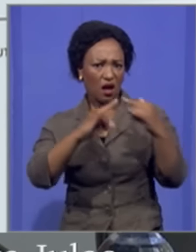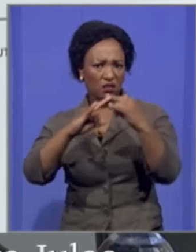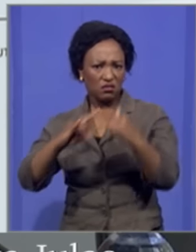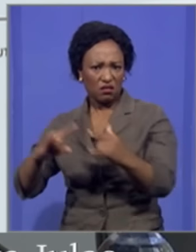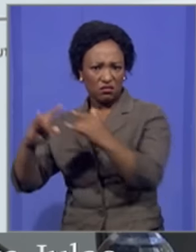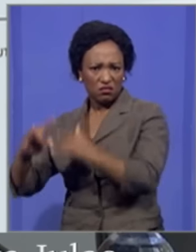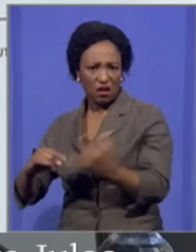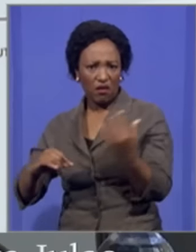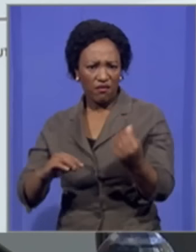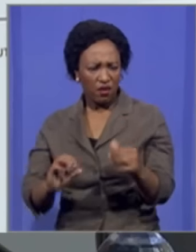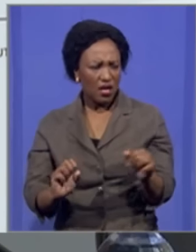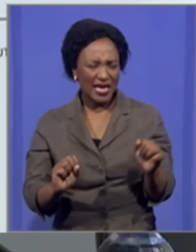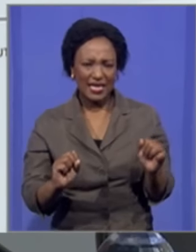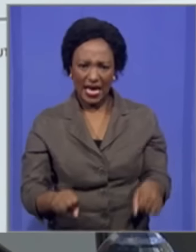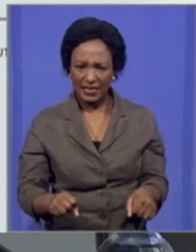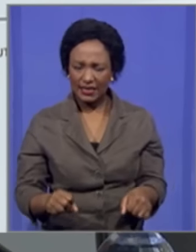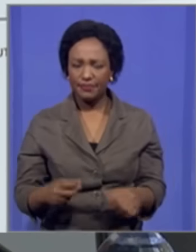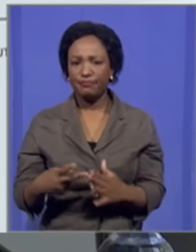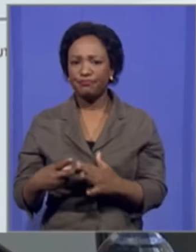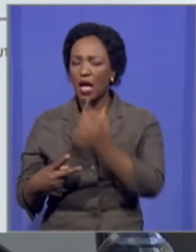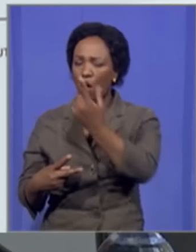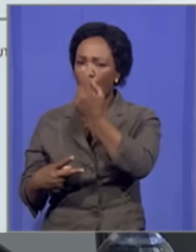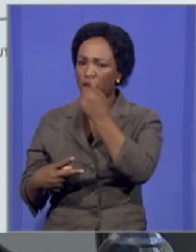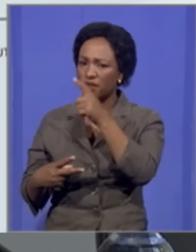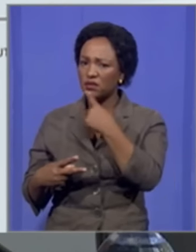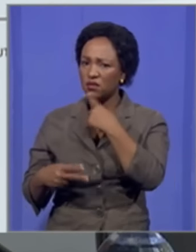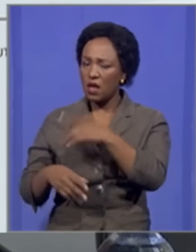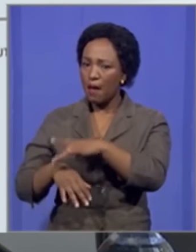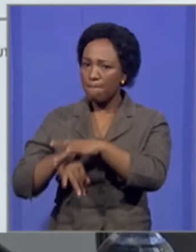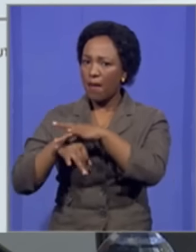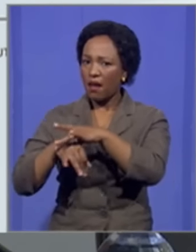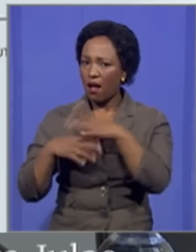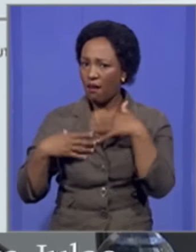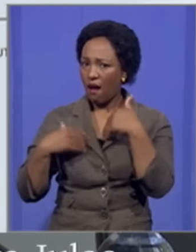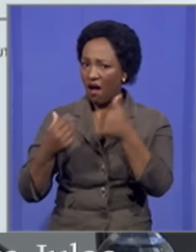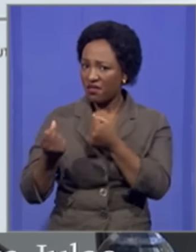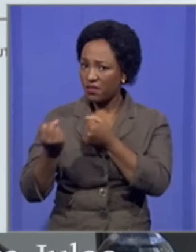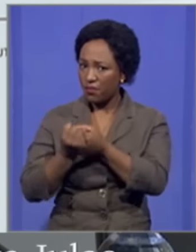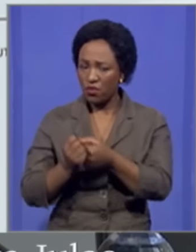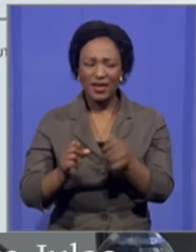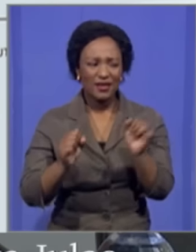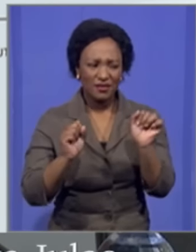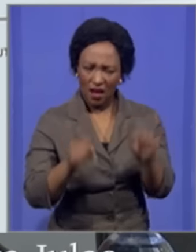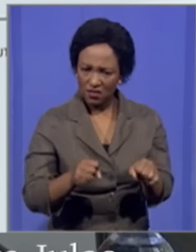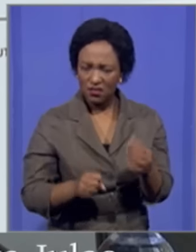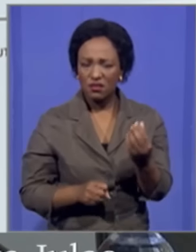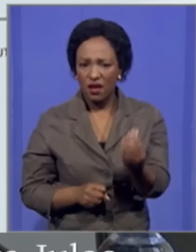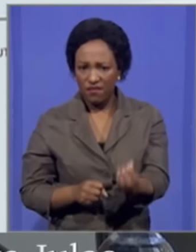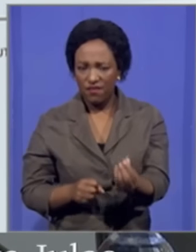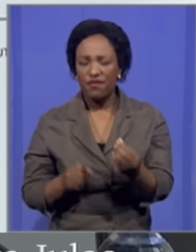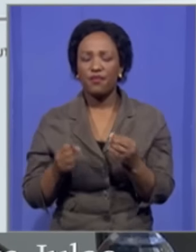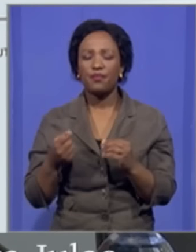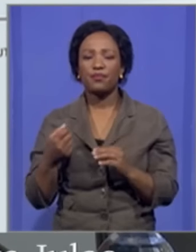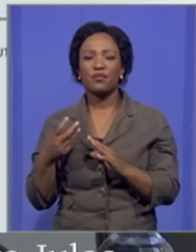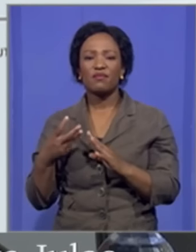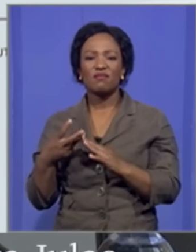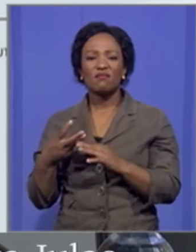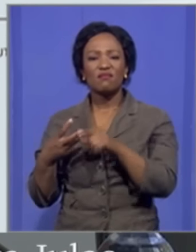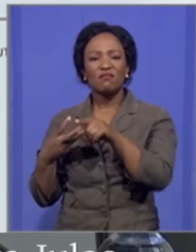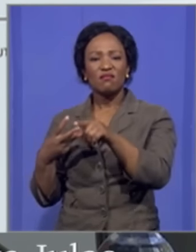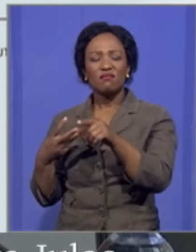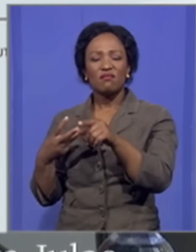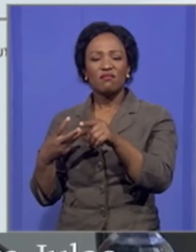Is the question whether they have medical support? They do have medical support. The thing that